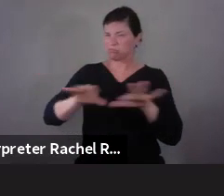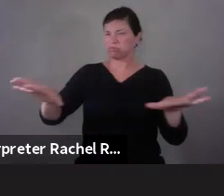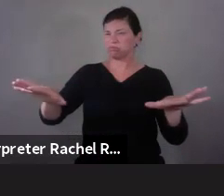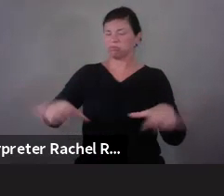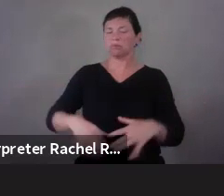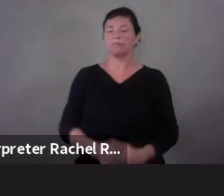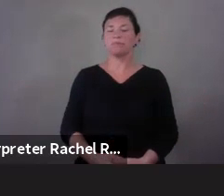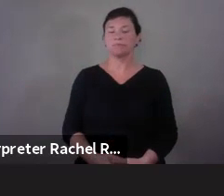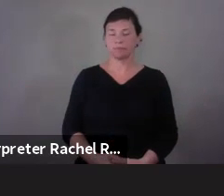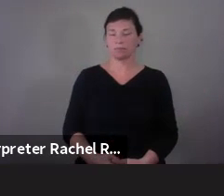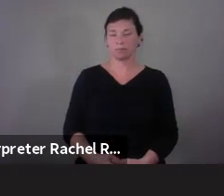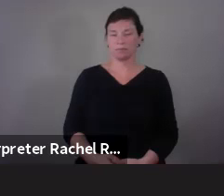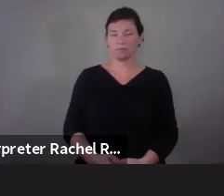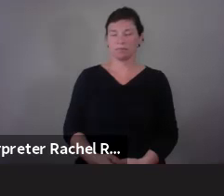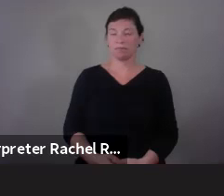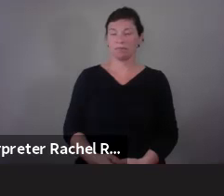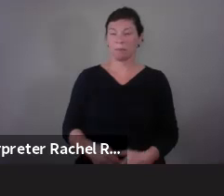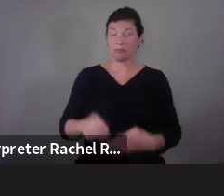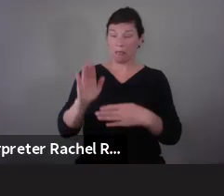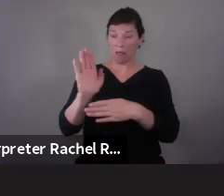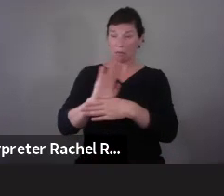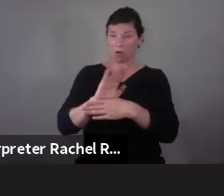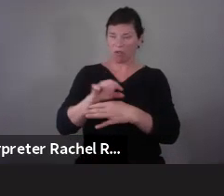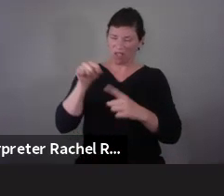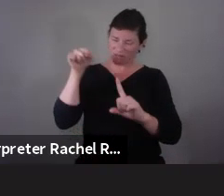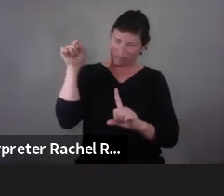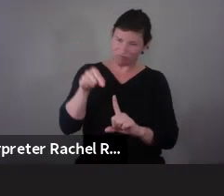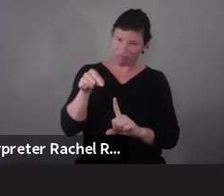theme of the movie About Face